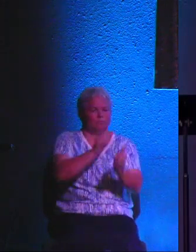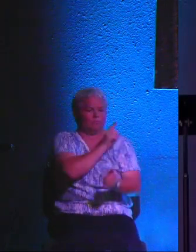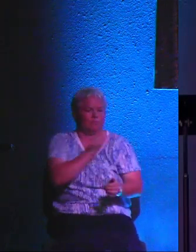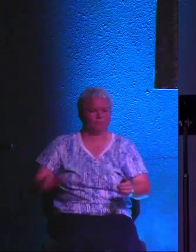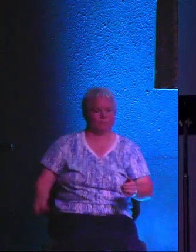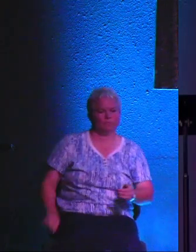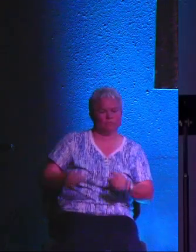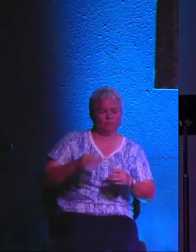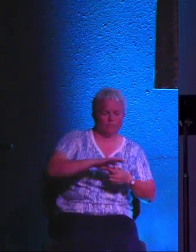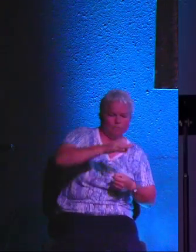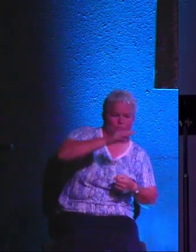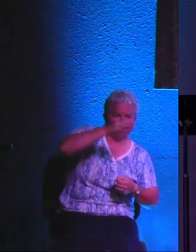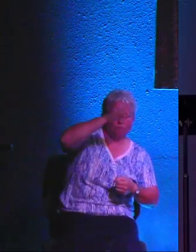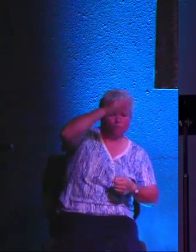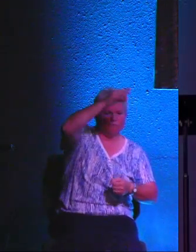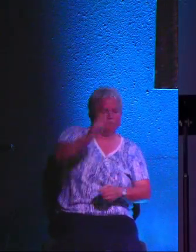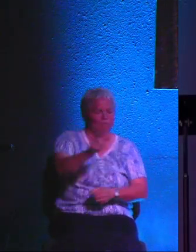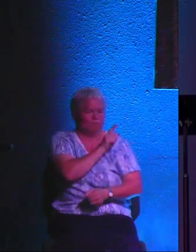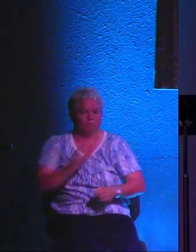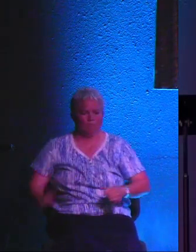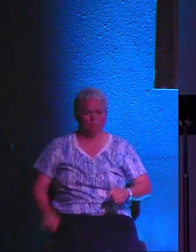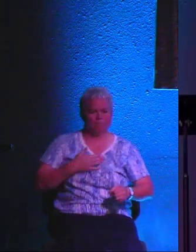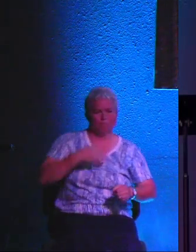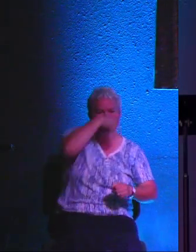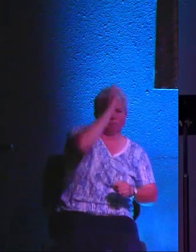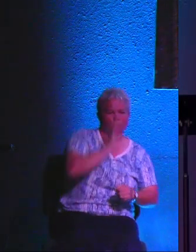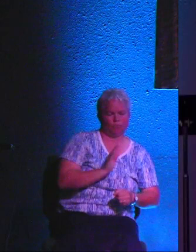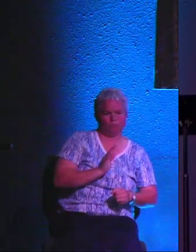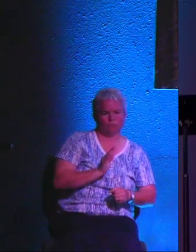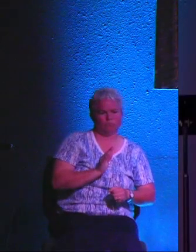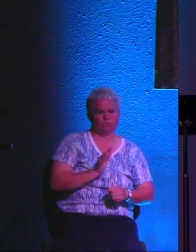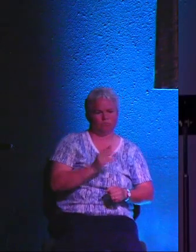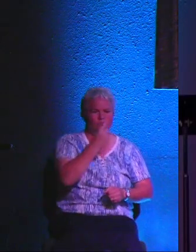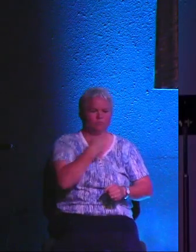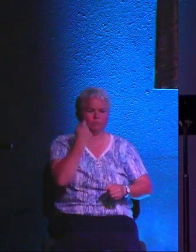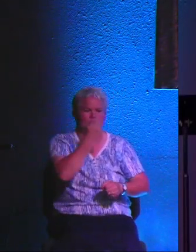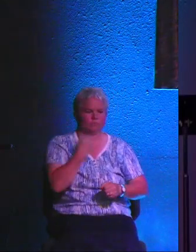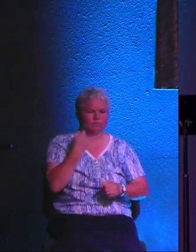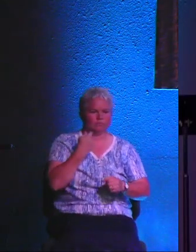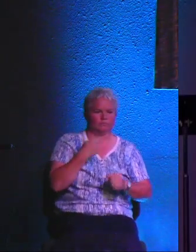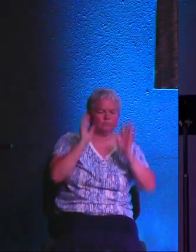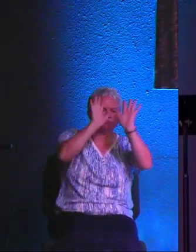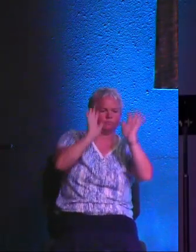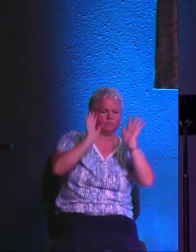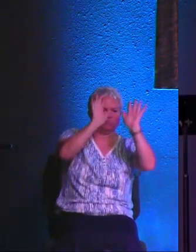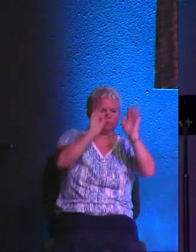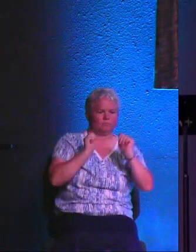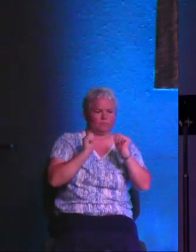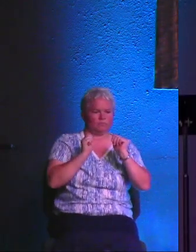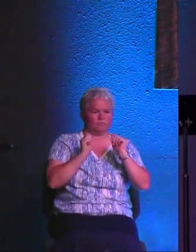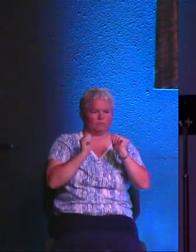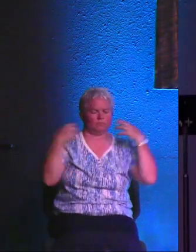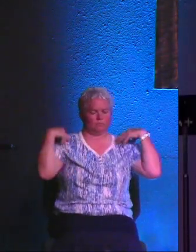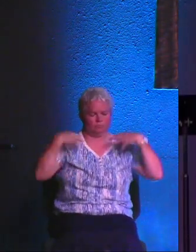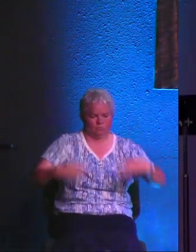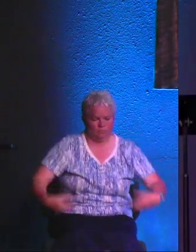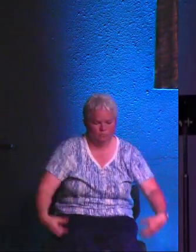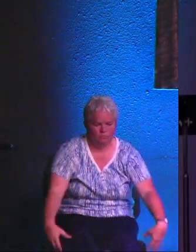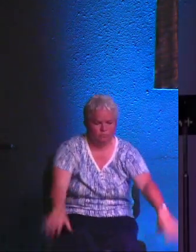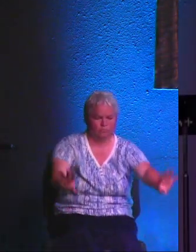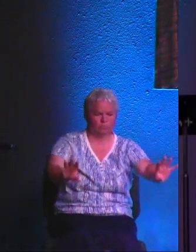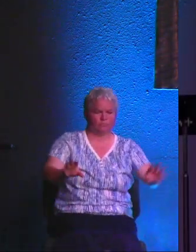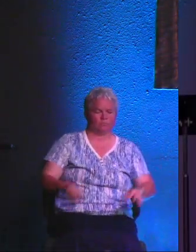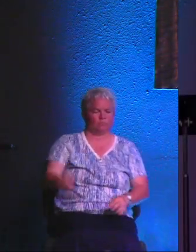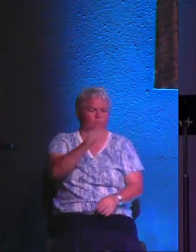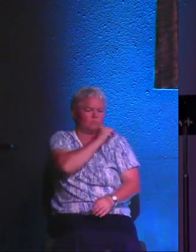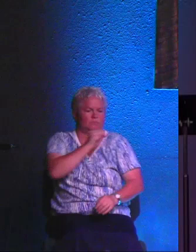Praise the Lord, O my soul. O Lord, my God, you are very great. You are clothed with